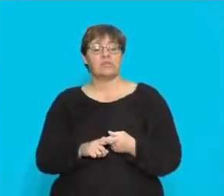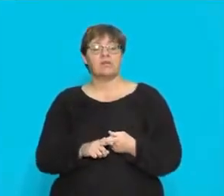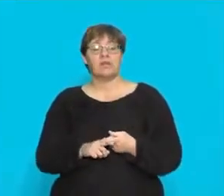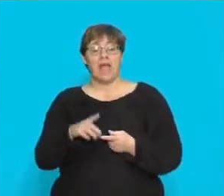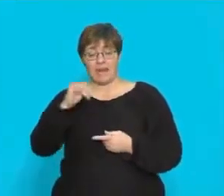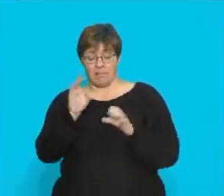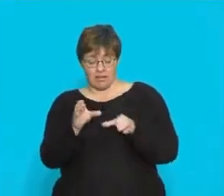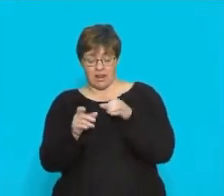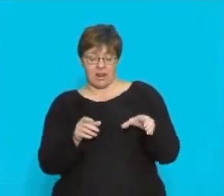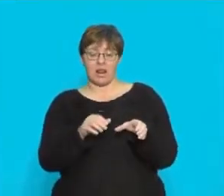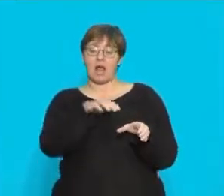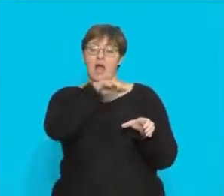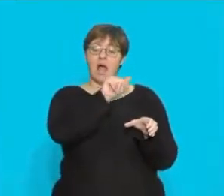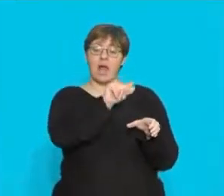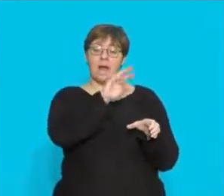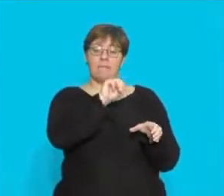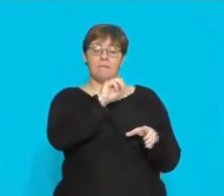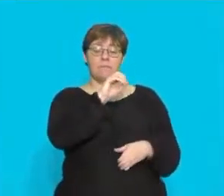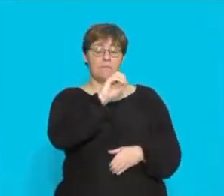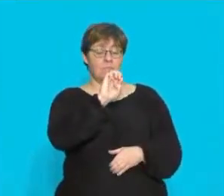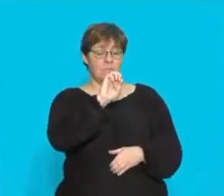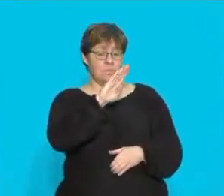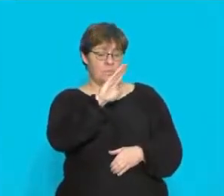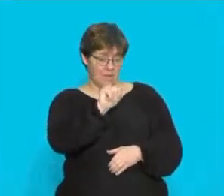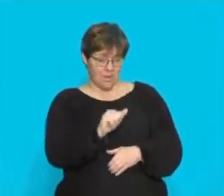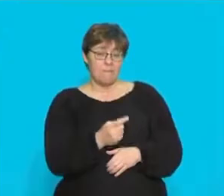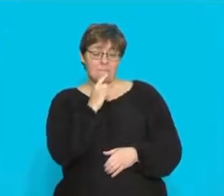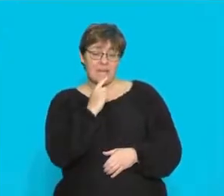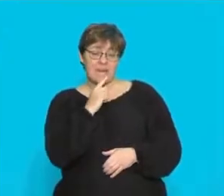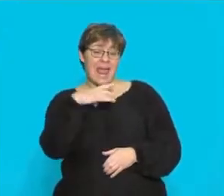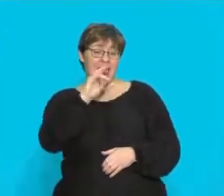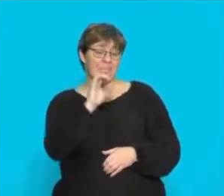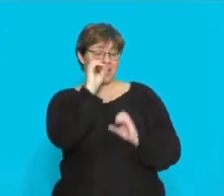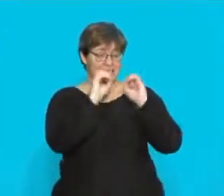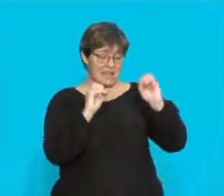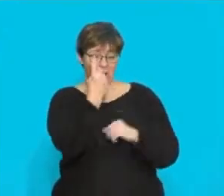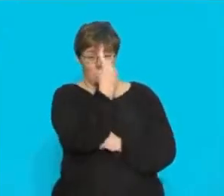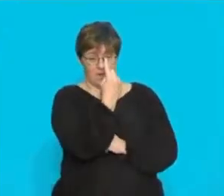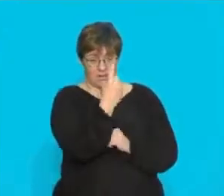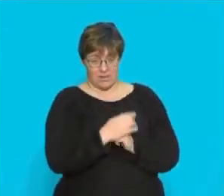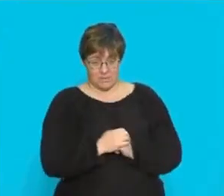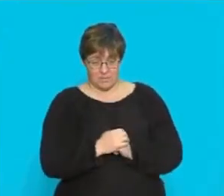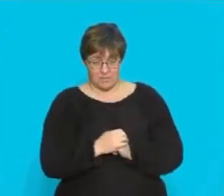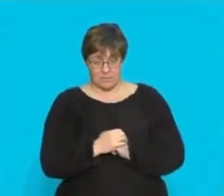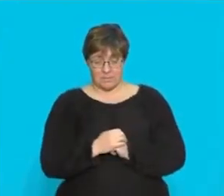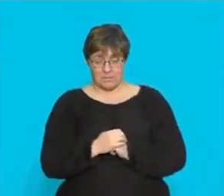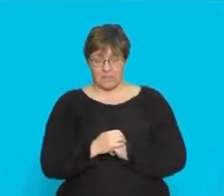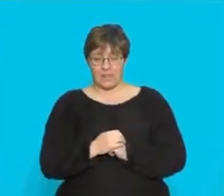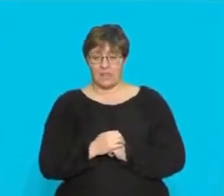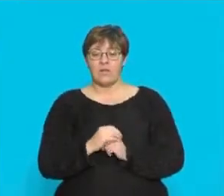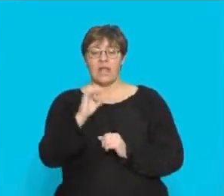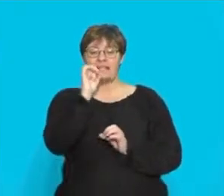right, and what an amoeba is, it's an animal cell. It's a single animal cell. So here's a cell membrane, all